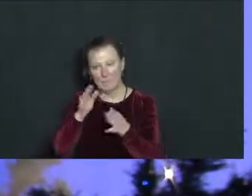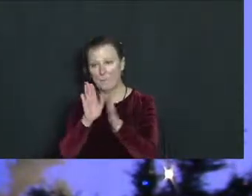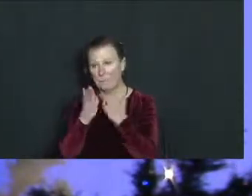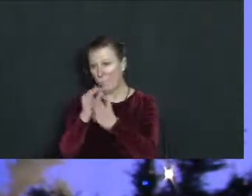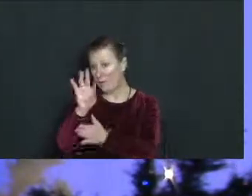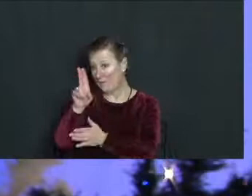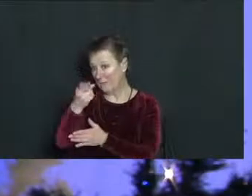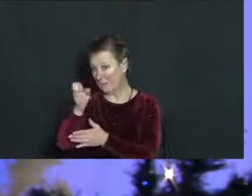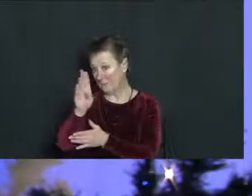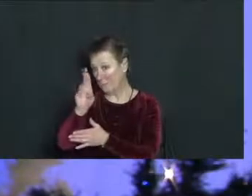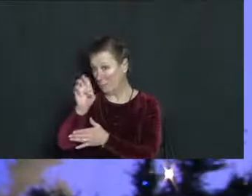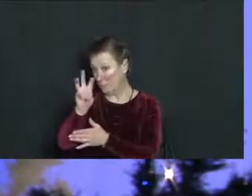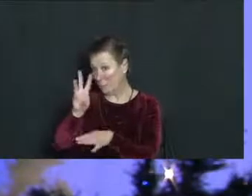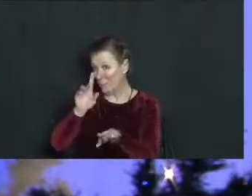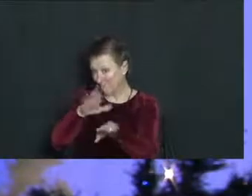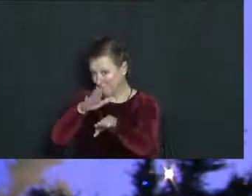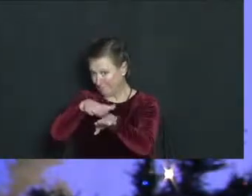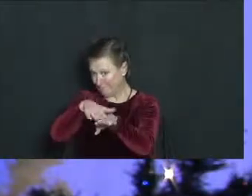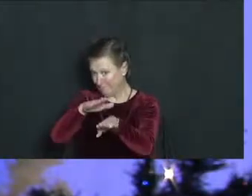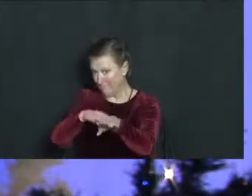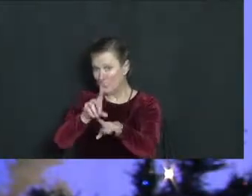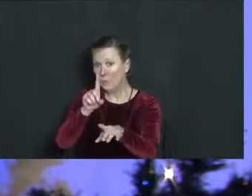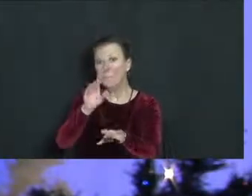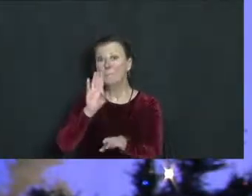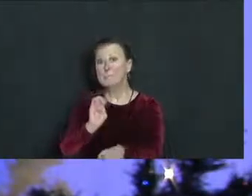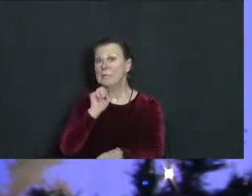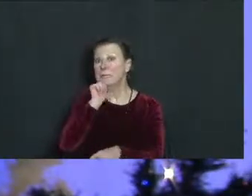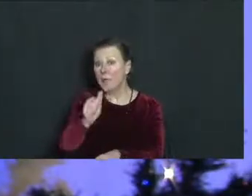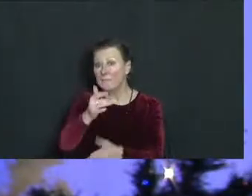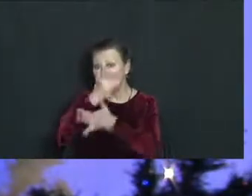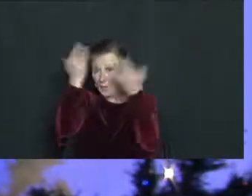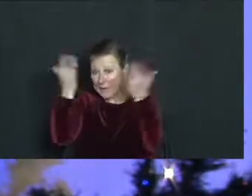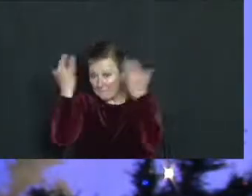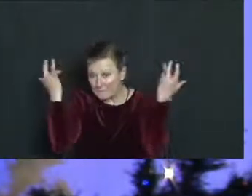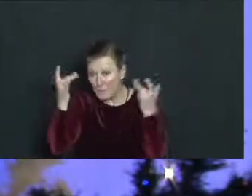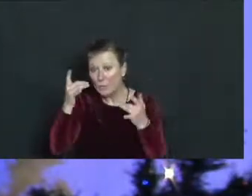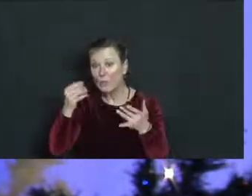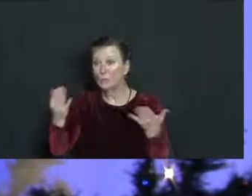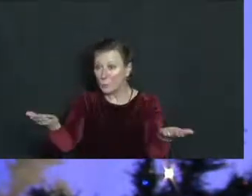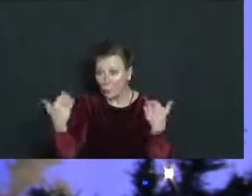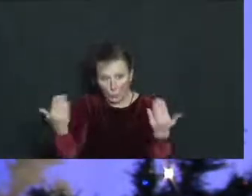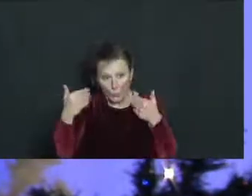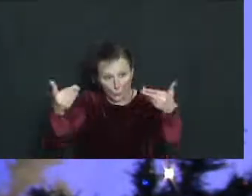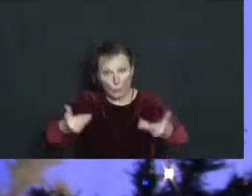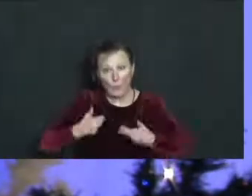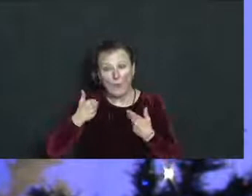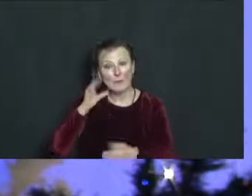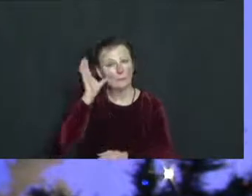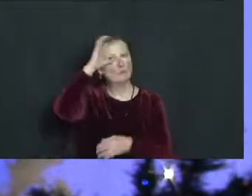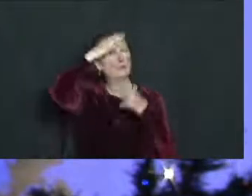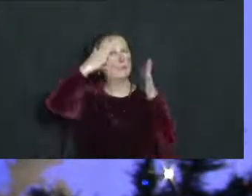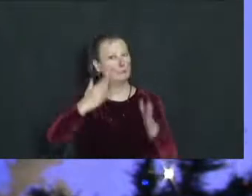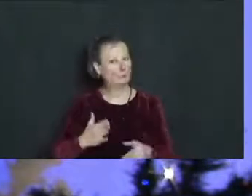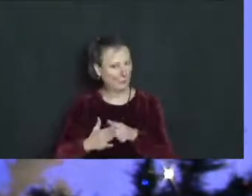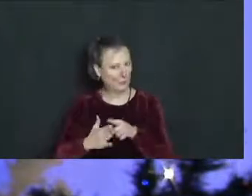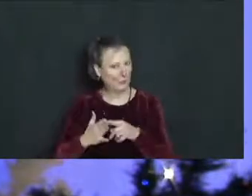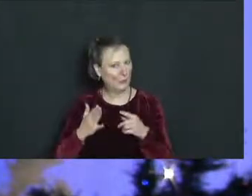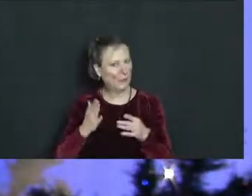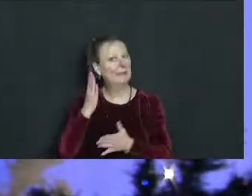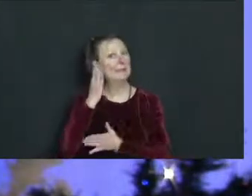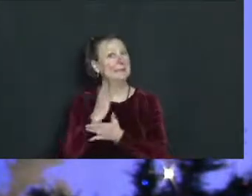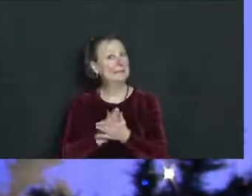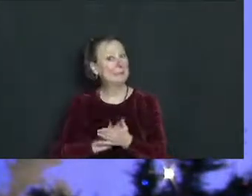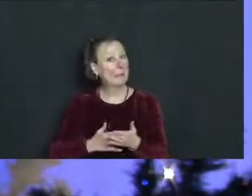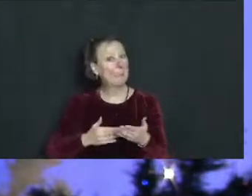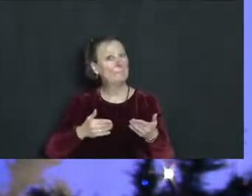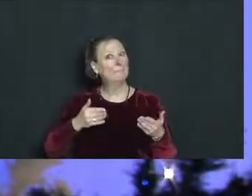that says, be not forgetful to entertain strangers, for thereby some have